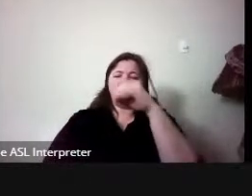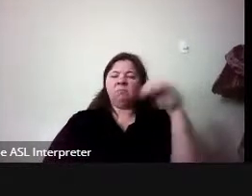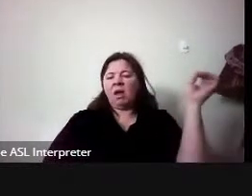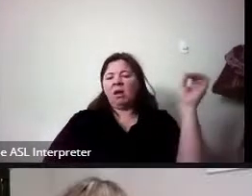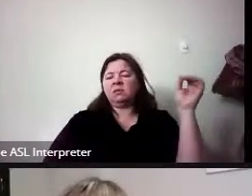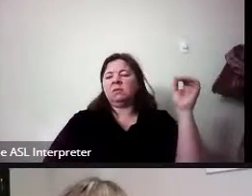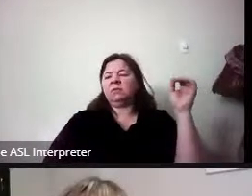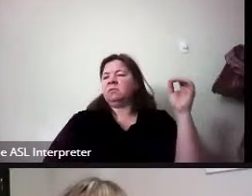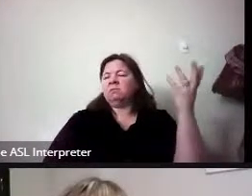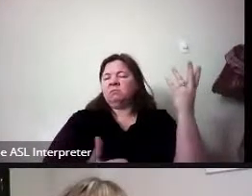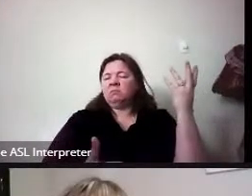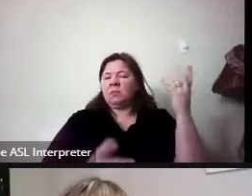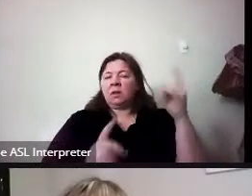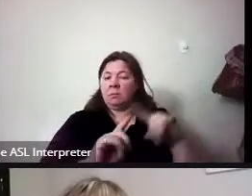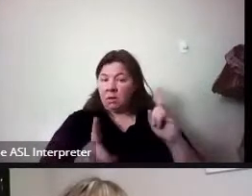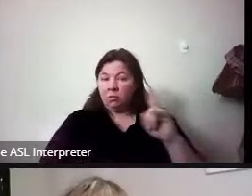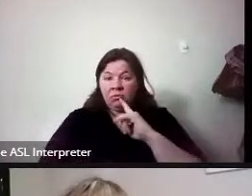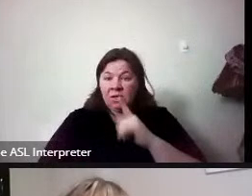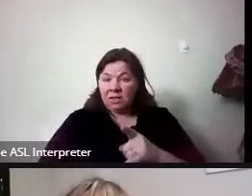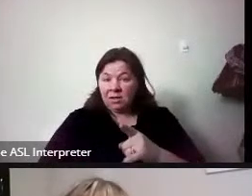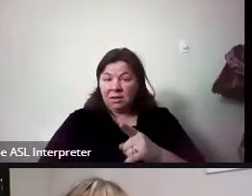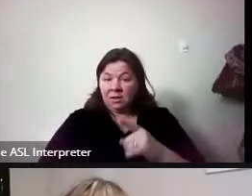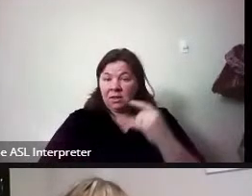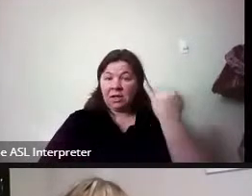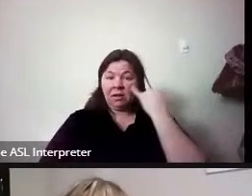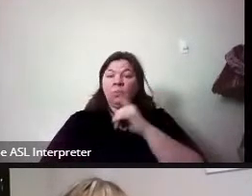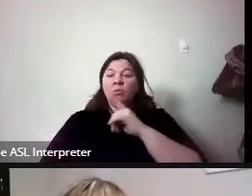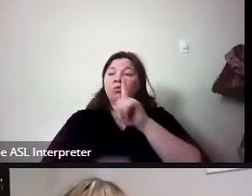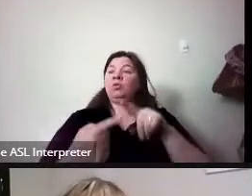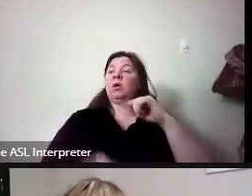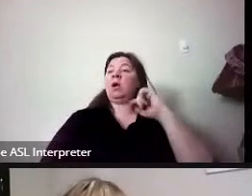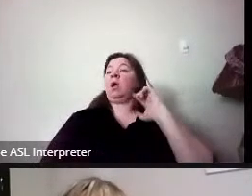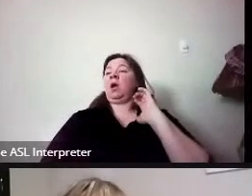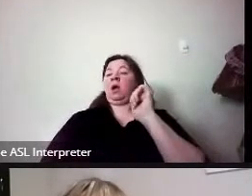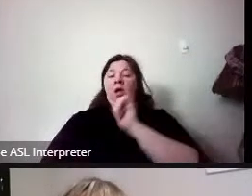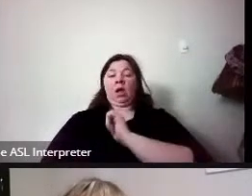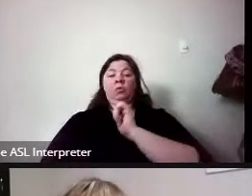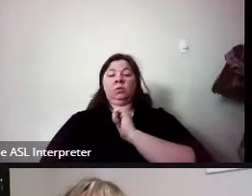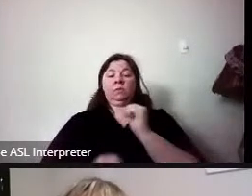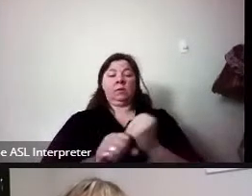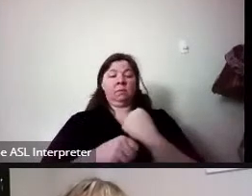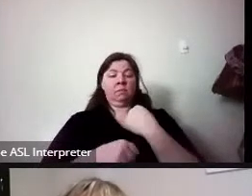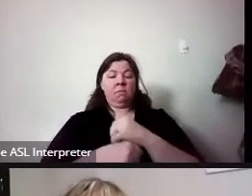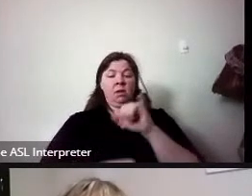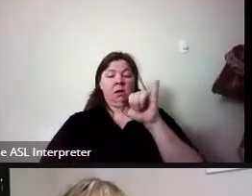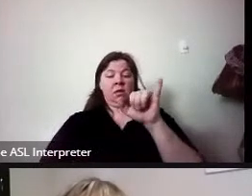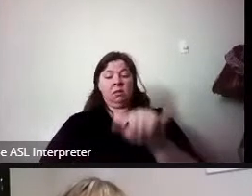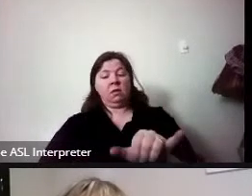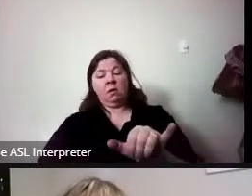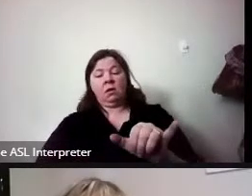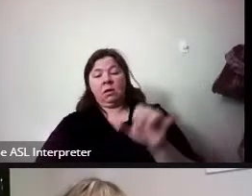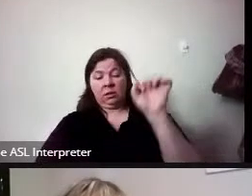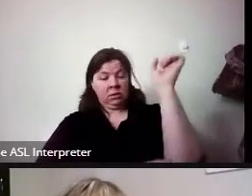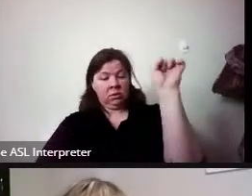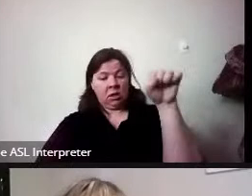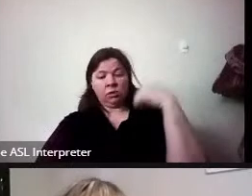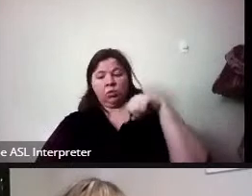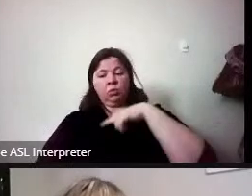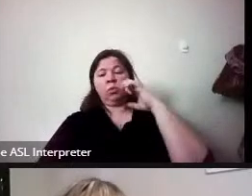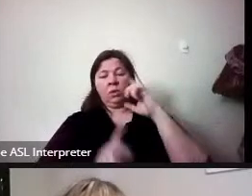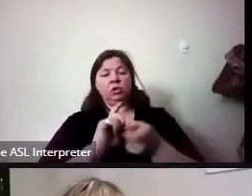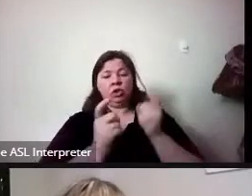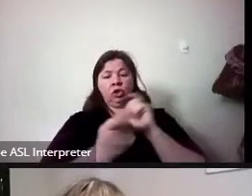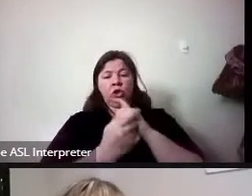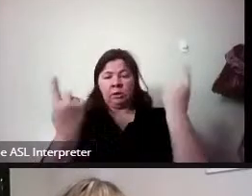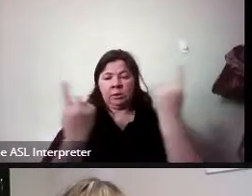or something like that, but if we are true to ourselves, if we are making that yes, we are going to change something,